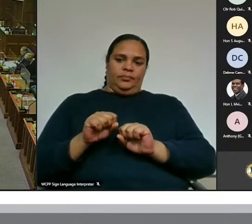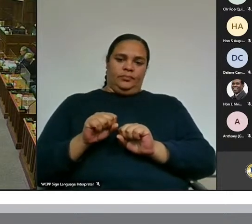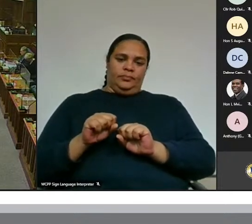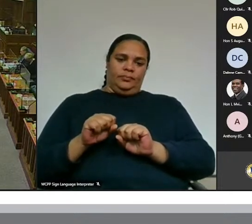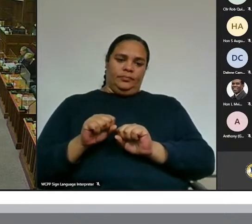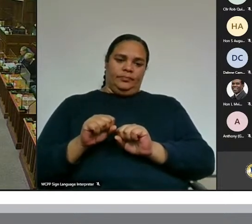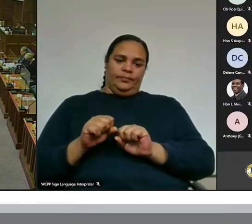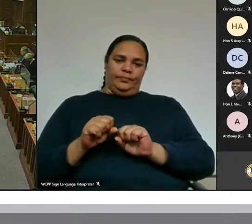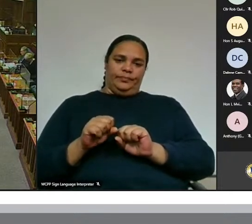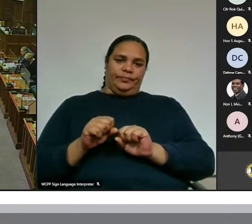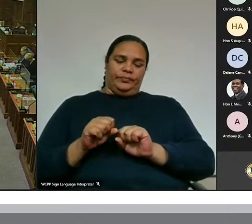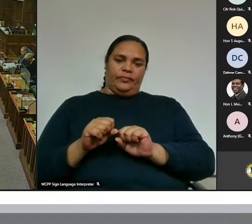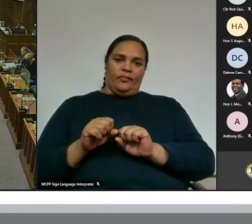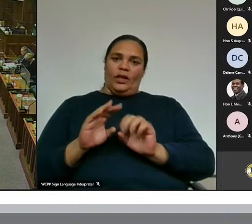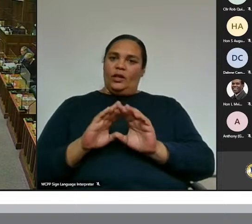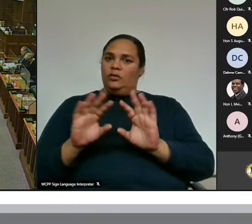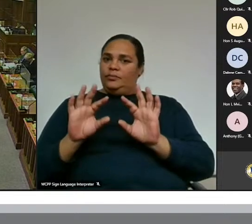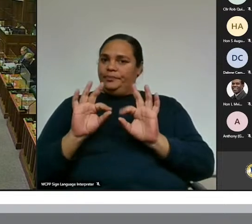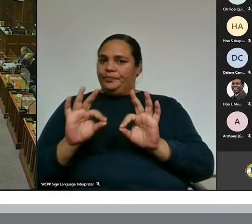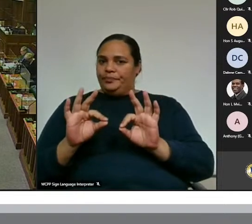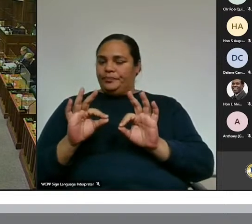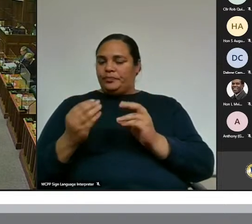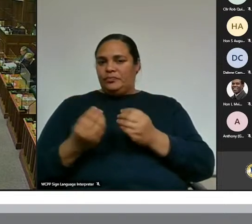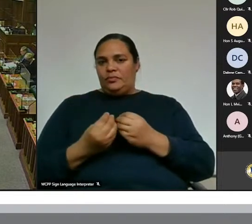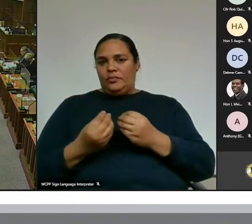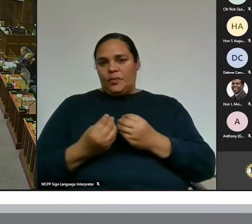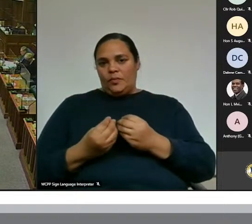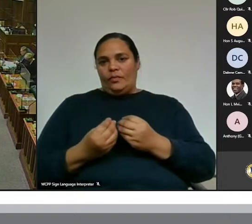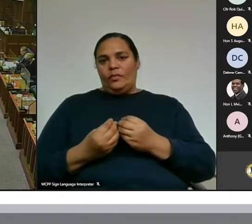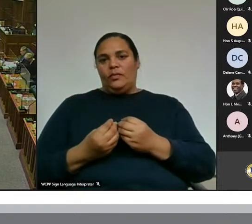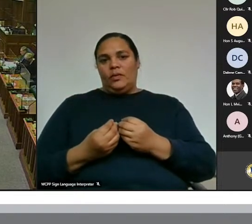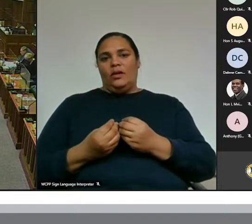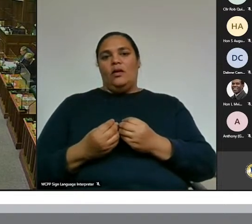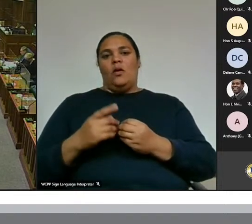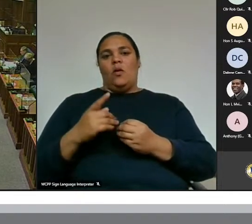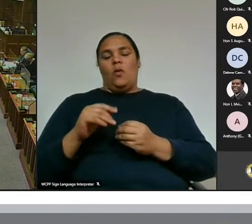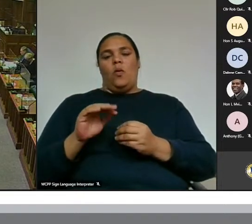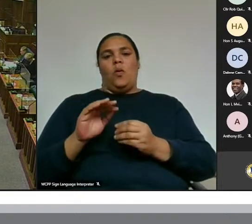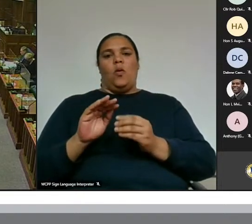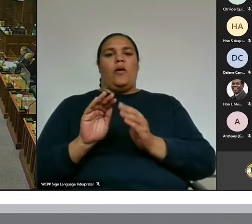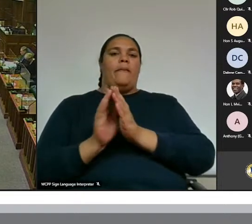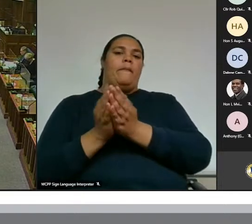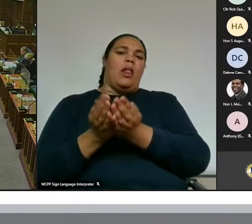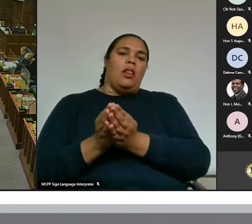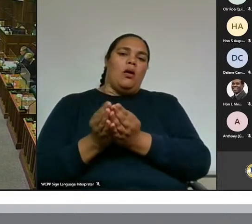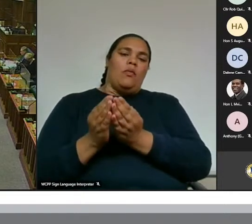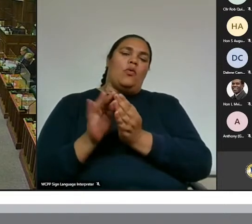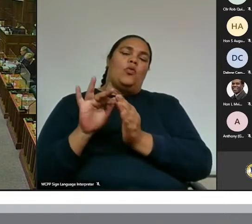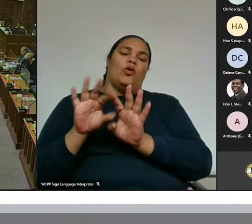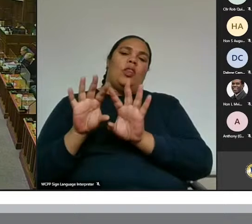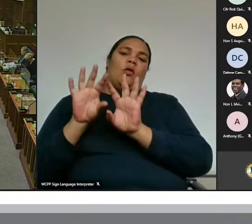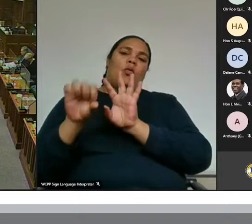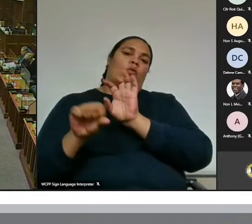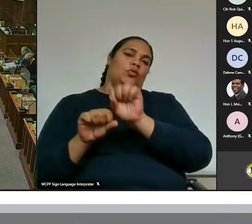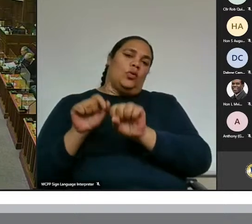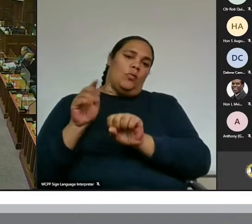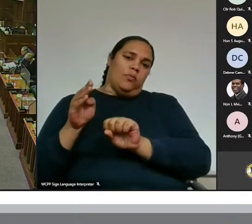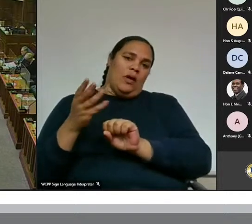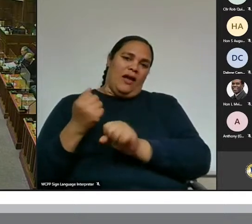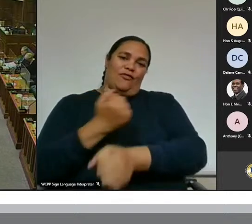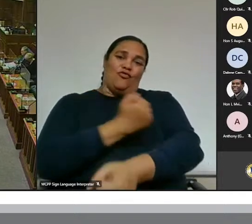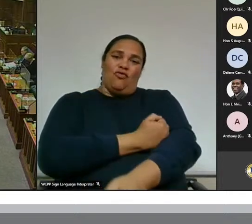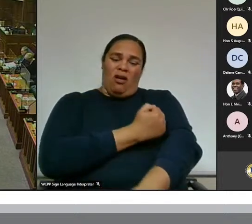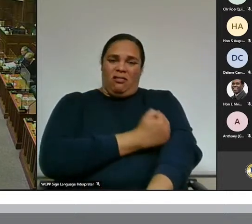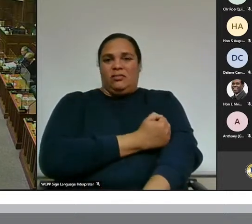with all irregularities there, so with Parlemoon and all those kind of things, that they were caught here in drugs,